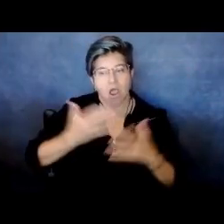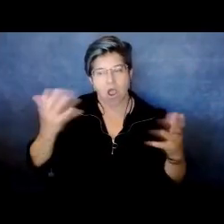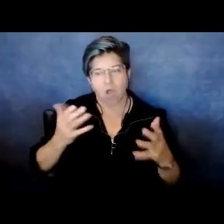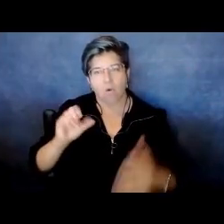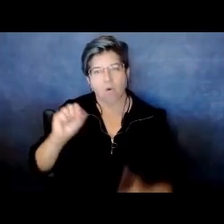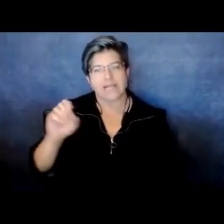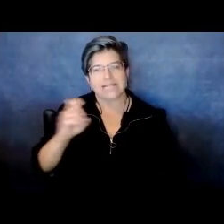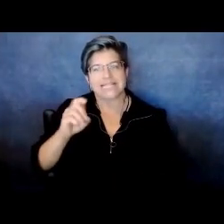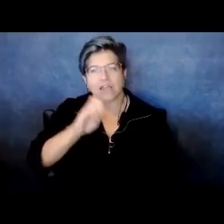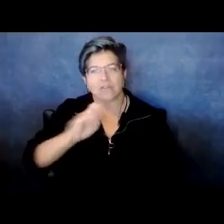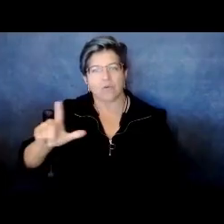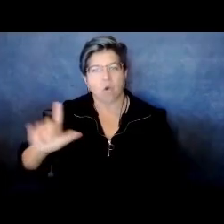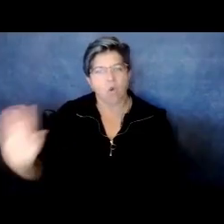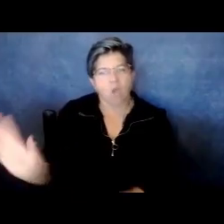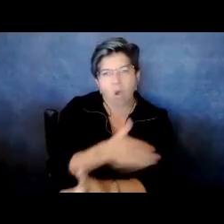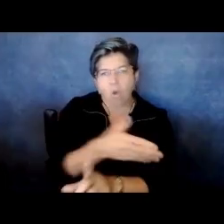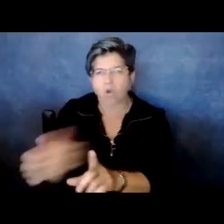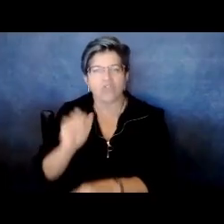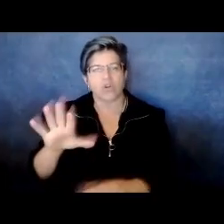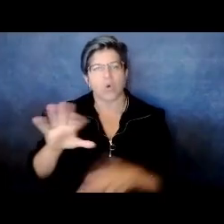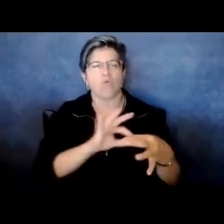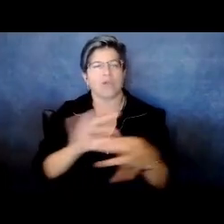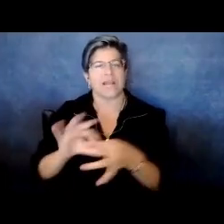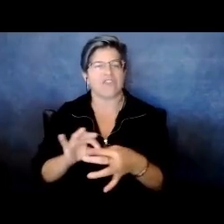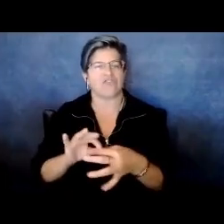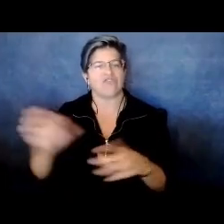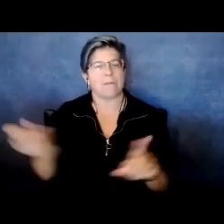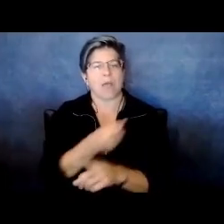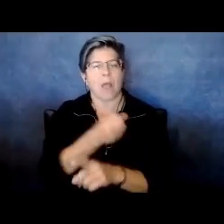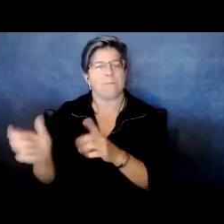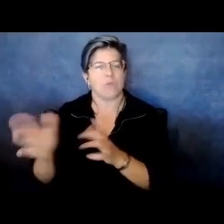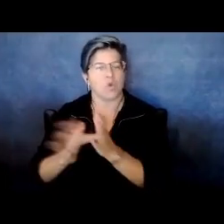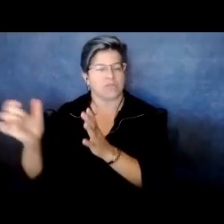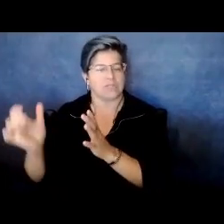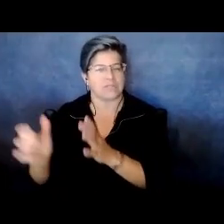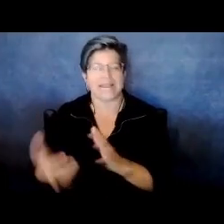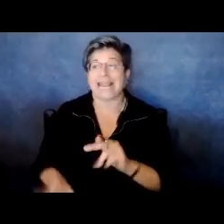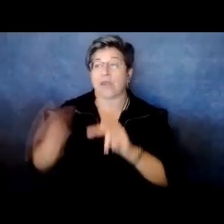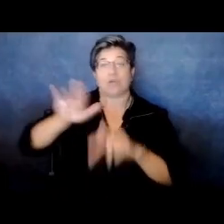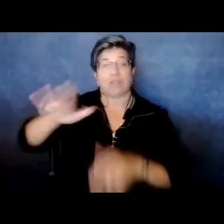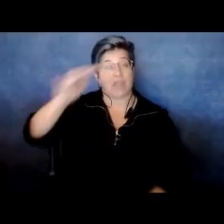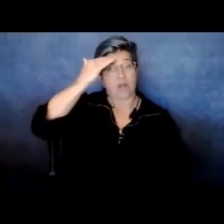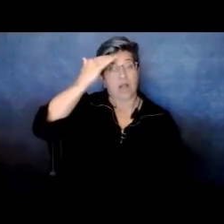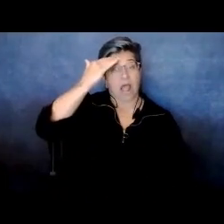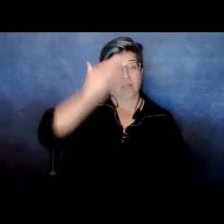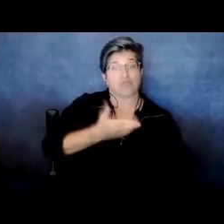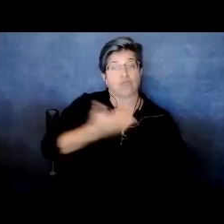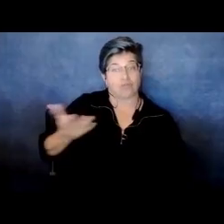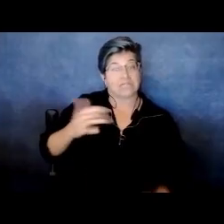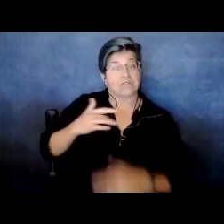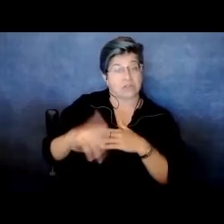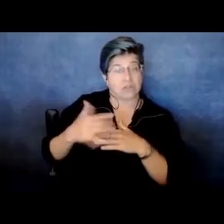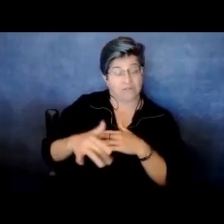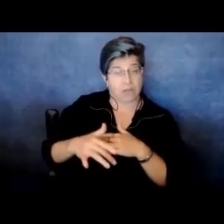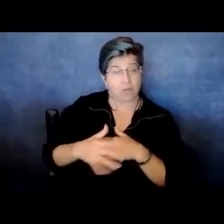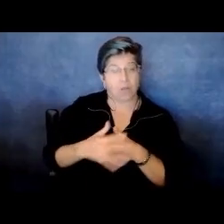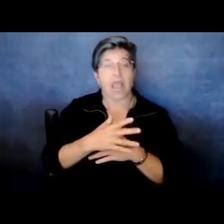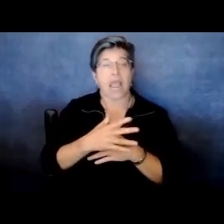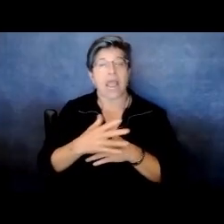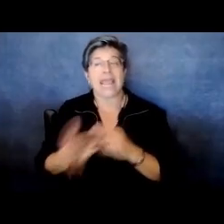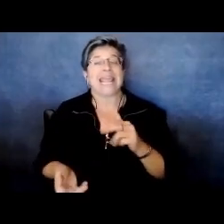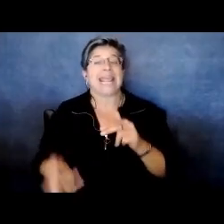sexual coercion, relationship abuse is. It increases their knowledge of resources that are available.